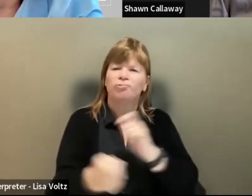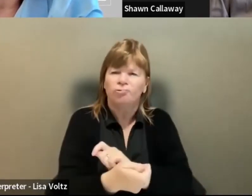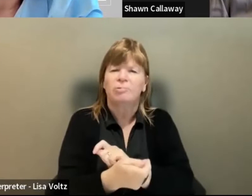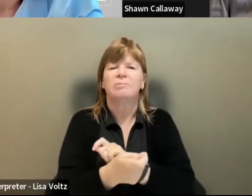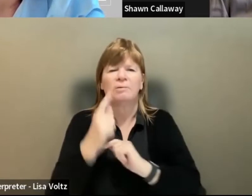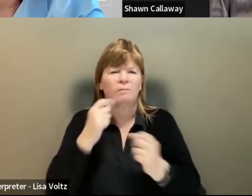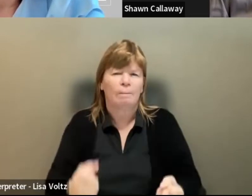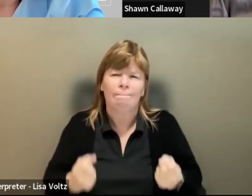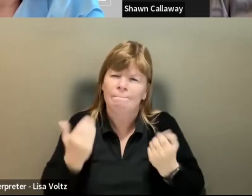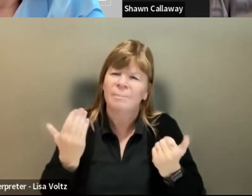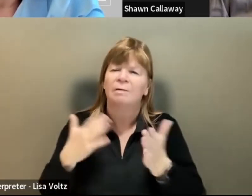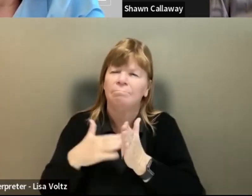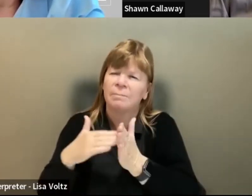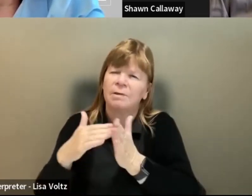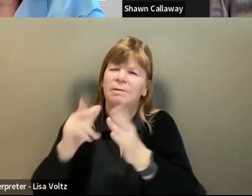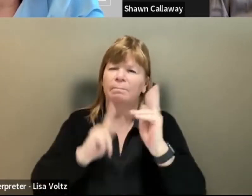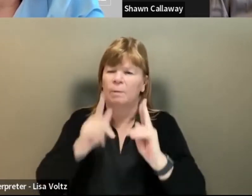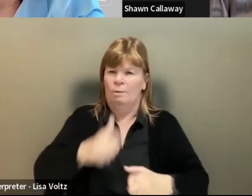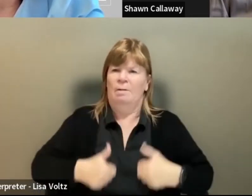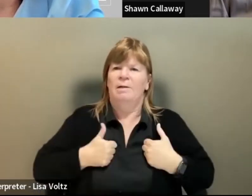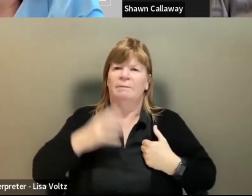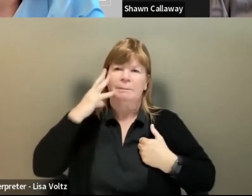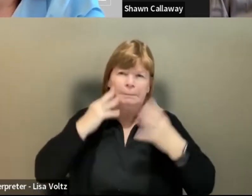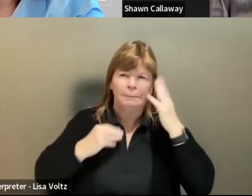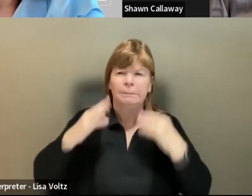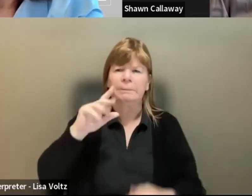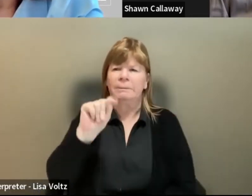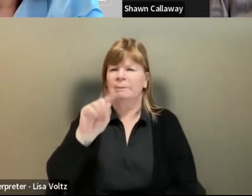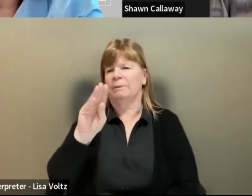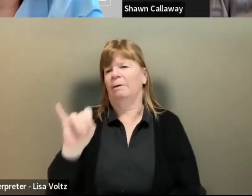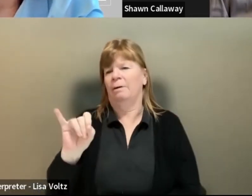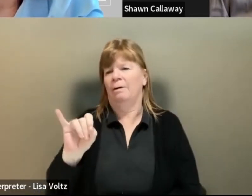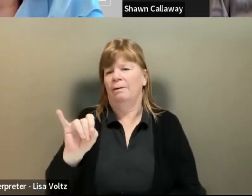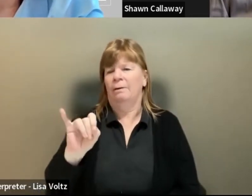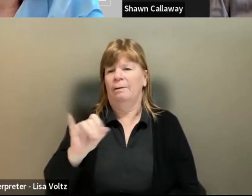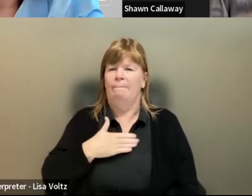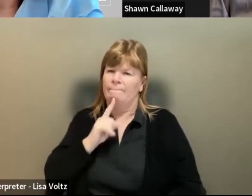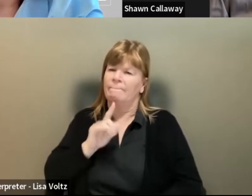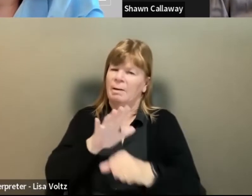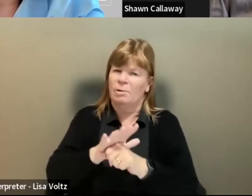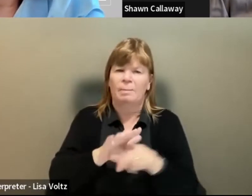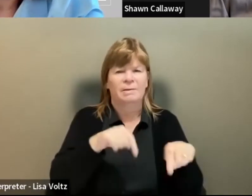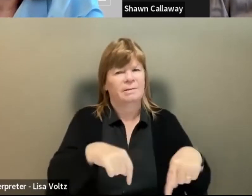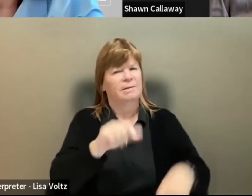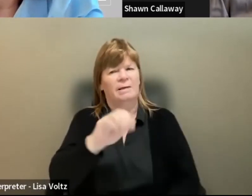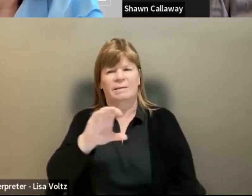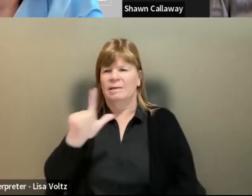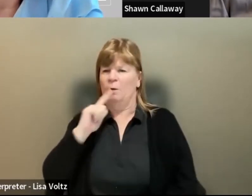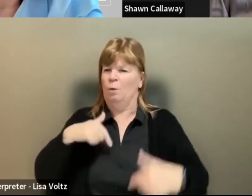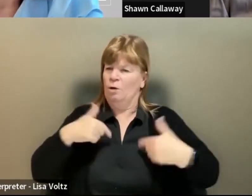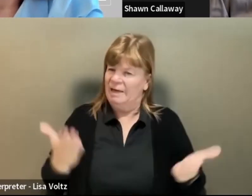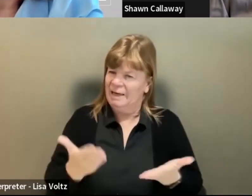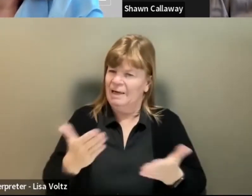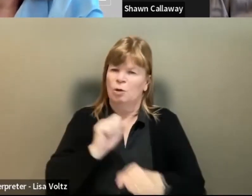of people who are living with traumatic brain injuries. And I pledge on behalf of ACL that we are here to